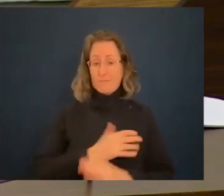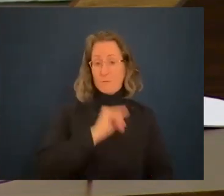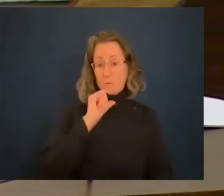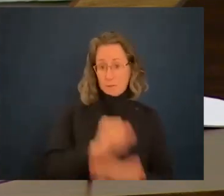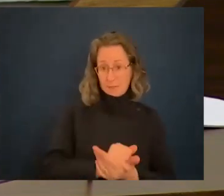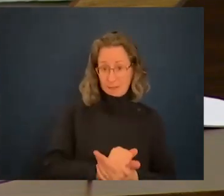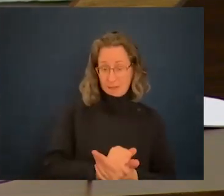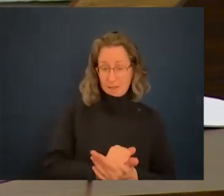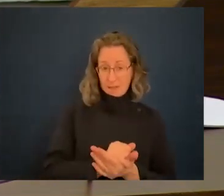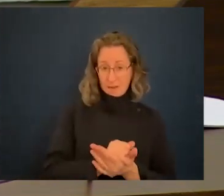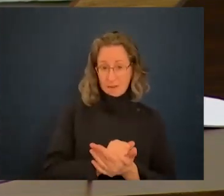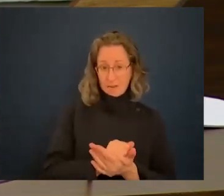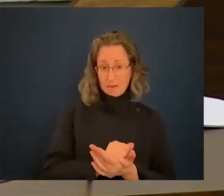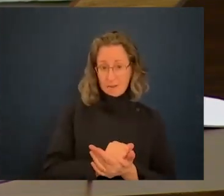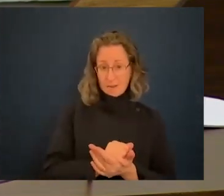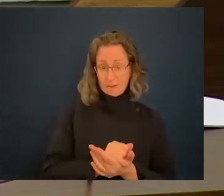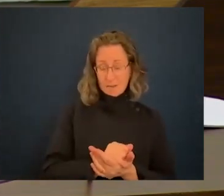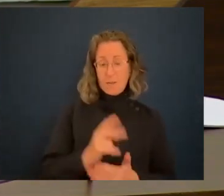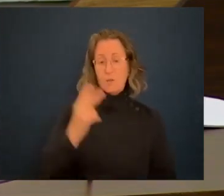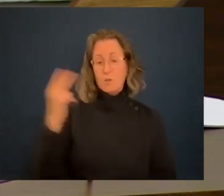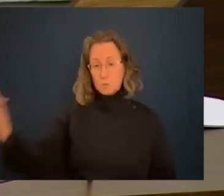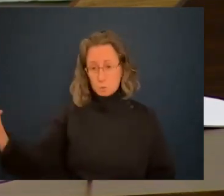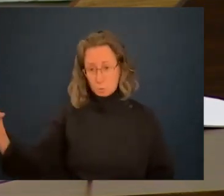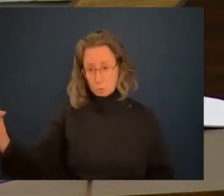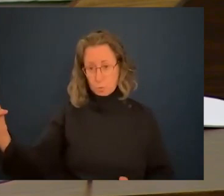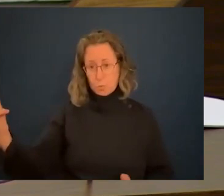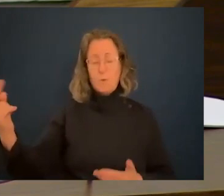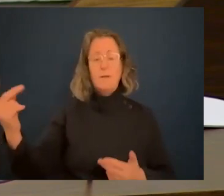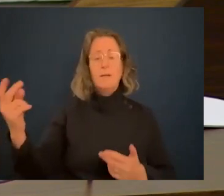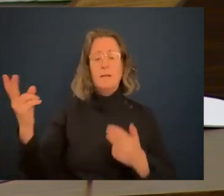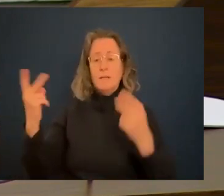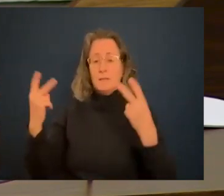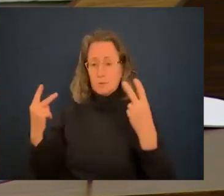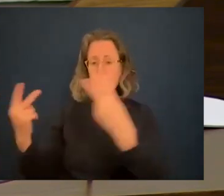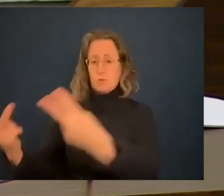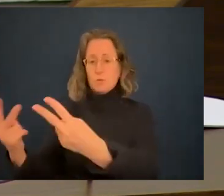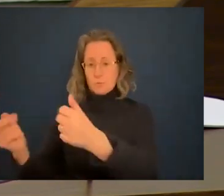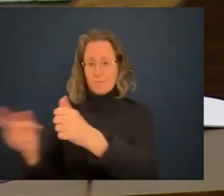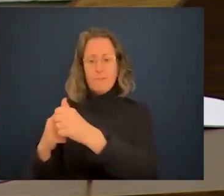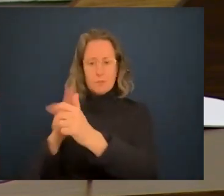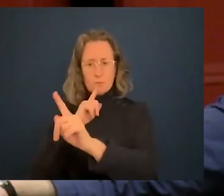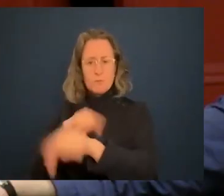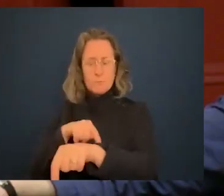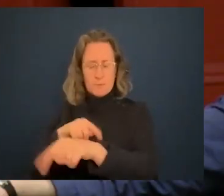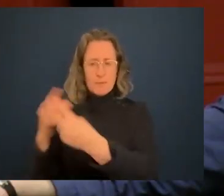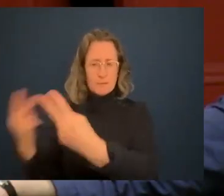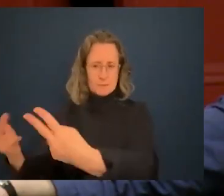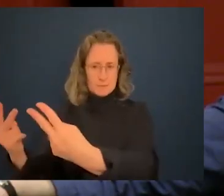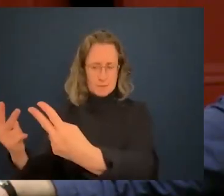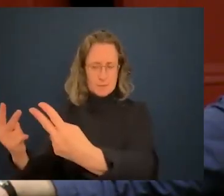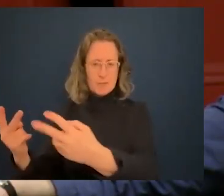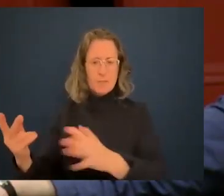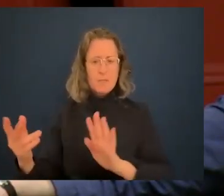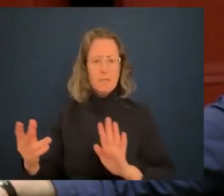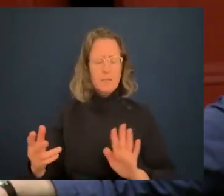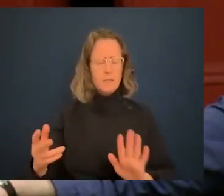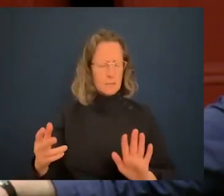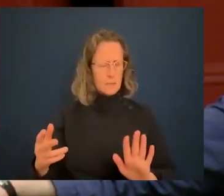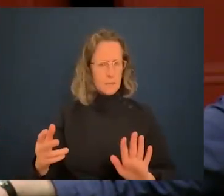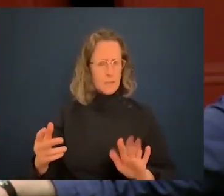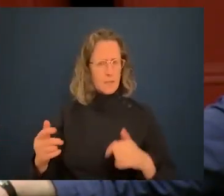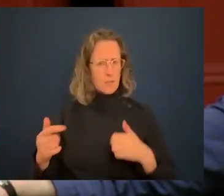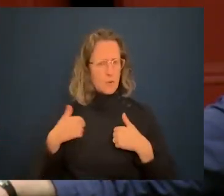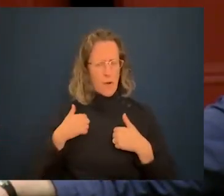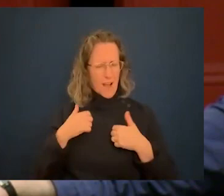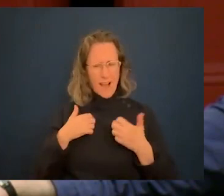was two firefighters in each vehicle that want First Response okay um well I think maybe what you can see is that I'm